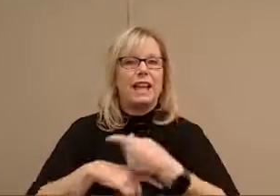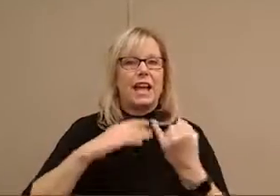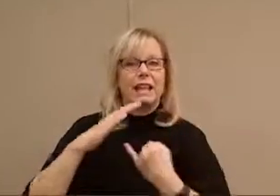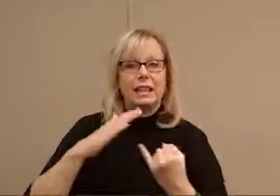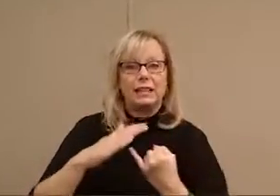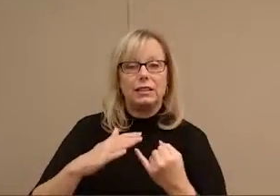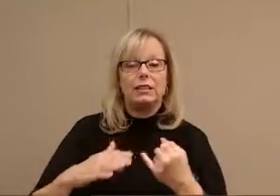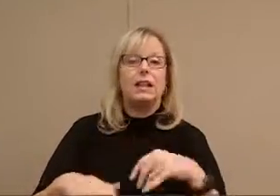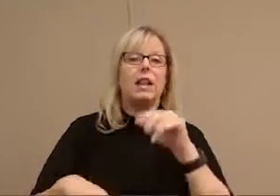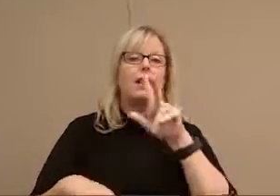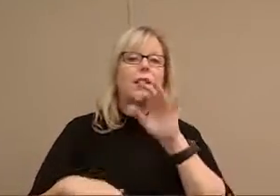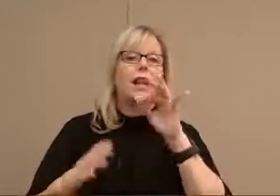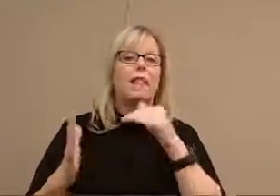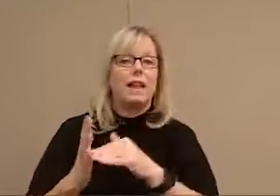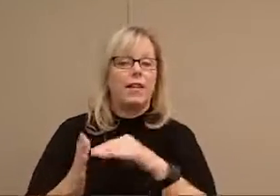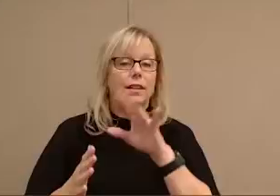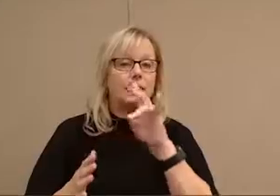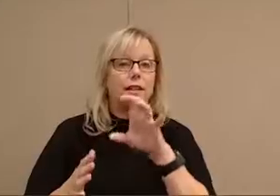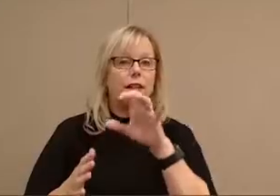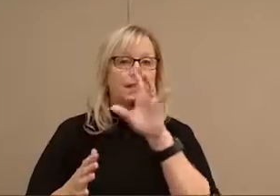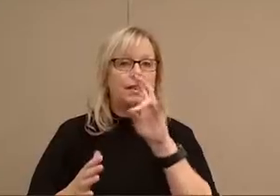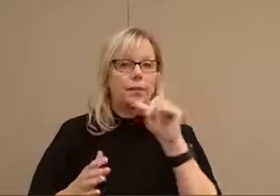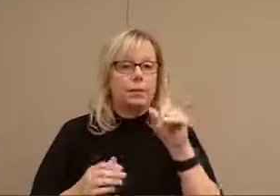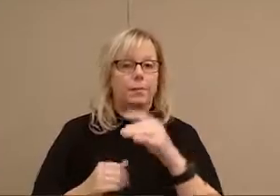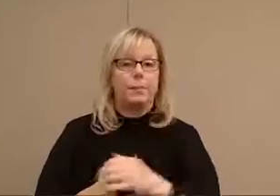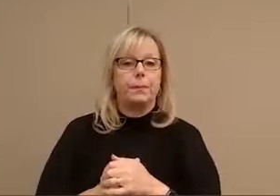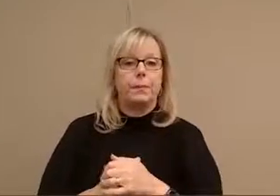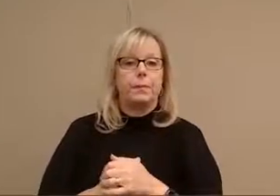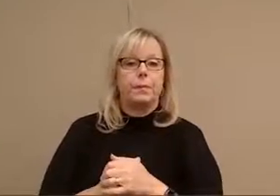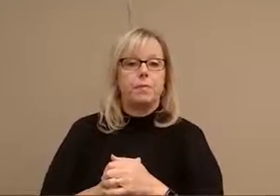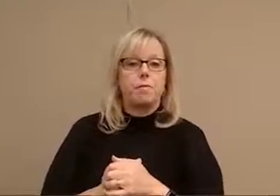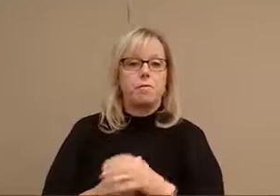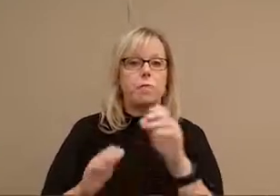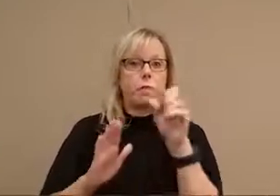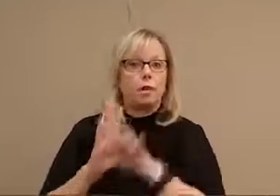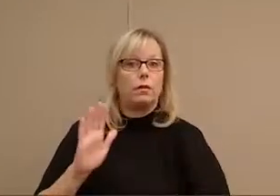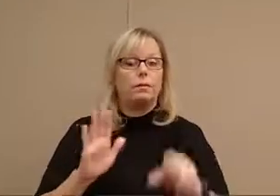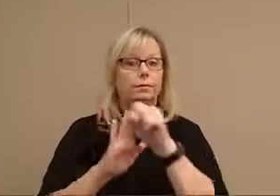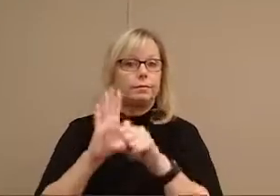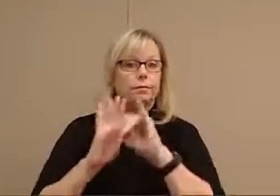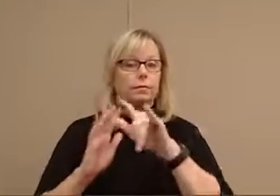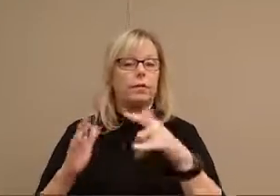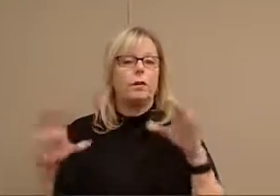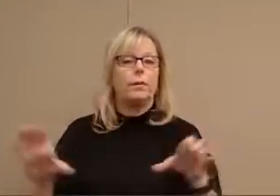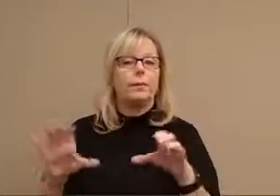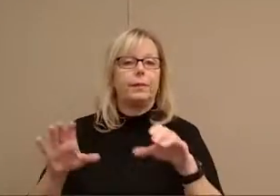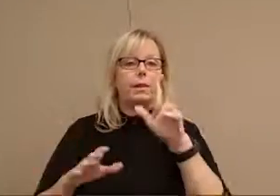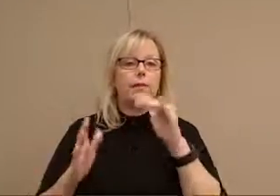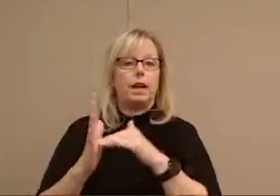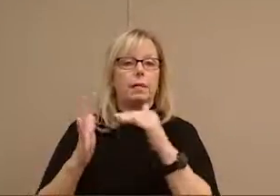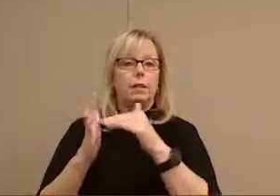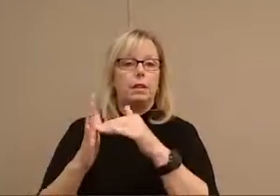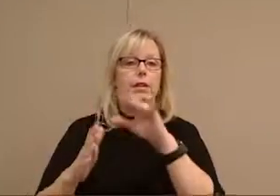period is at 39,771. Statewide, we have conducted a total of